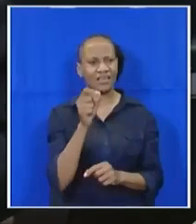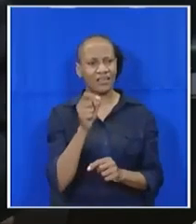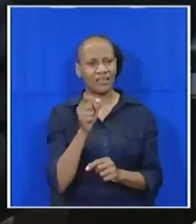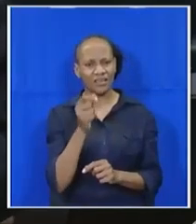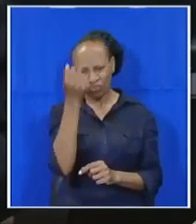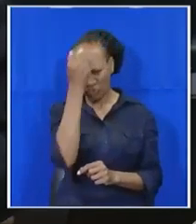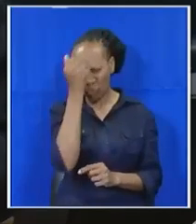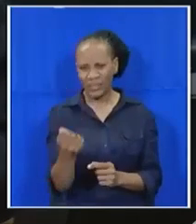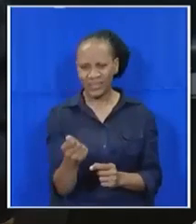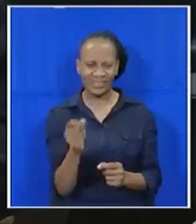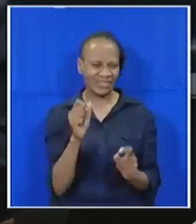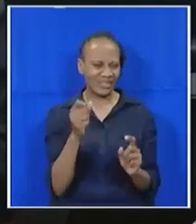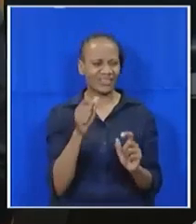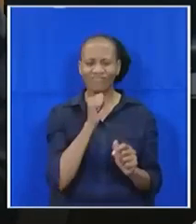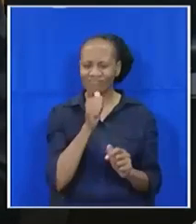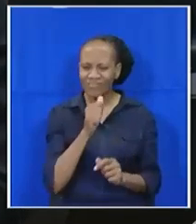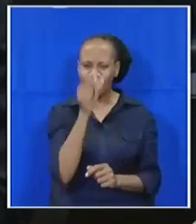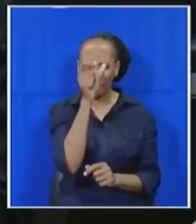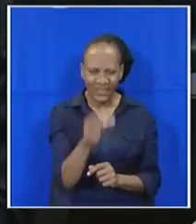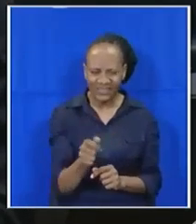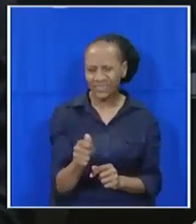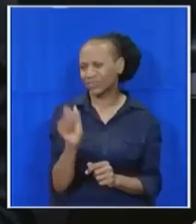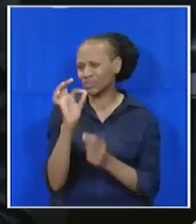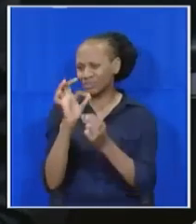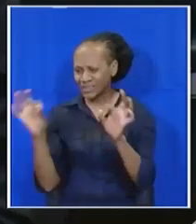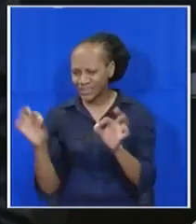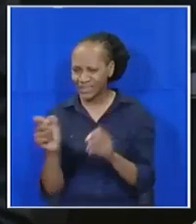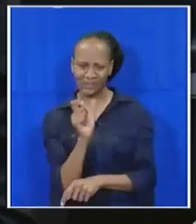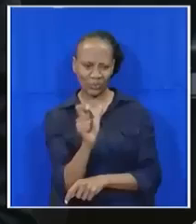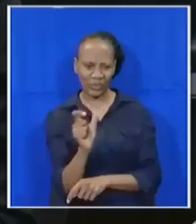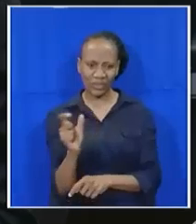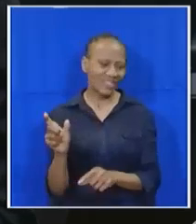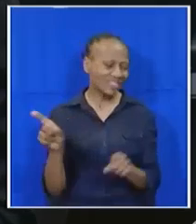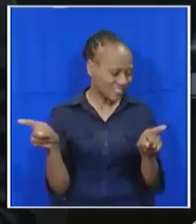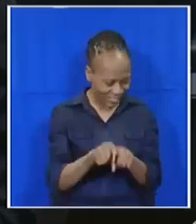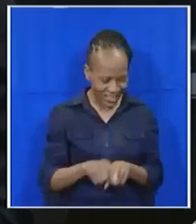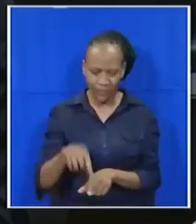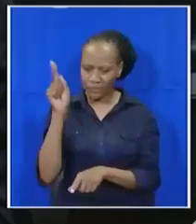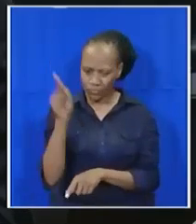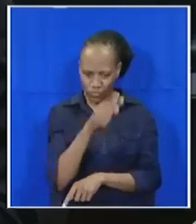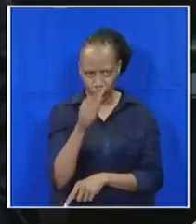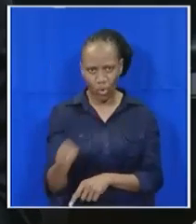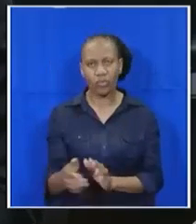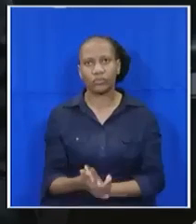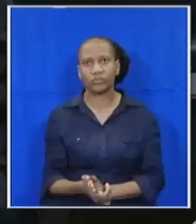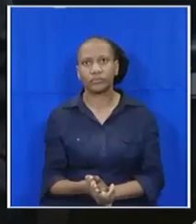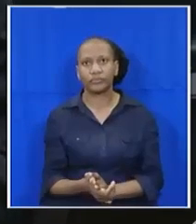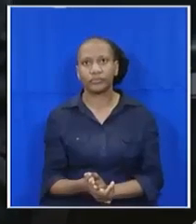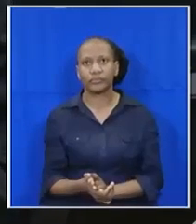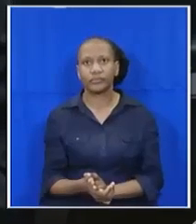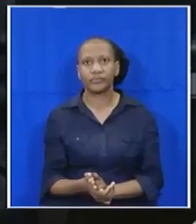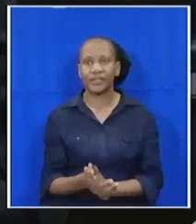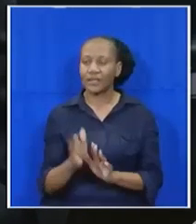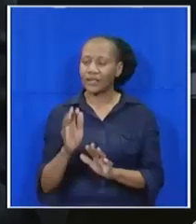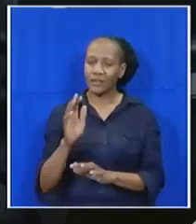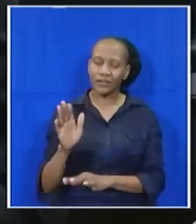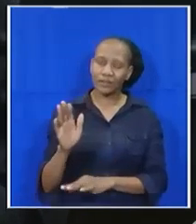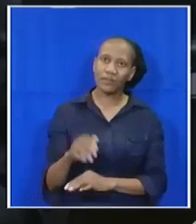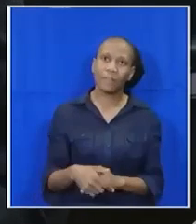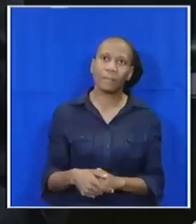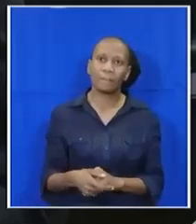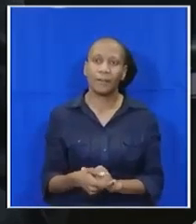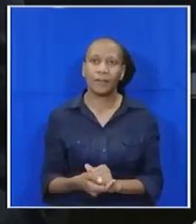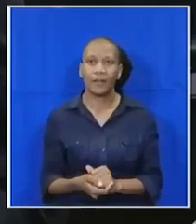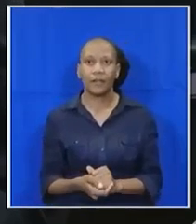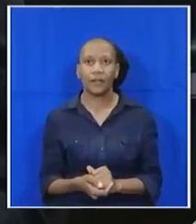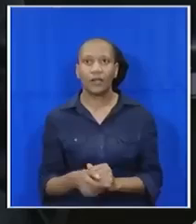whether you're referring to Honorable a question. member. No. Honorable Can I member. conclude There's my a point? ruling. No. There's a rule that was sent to you.